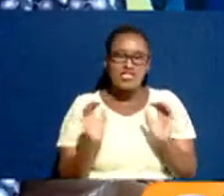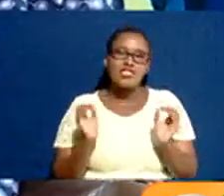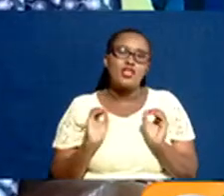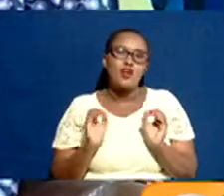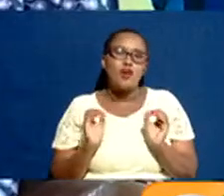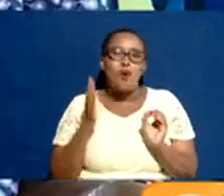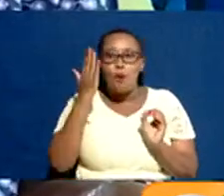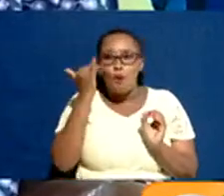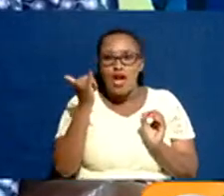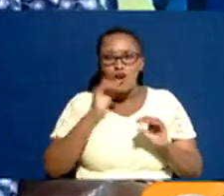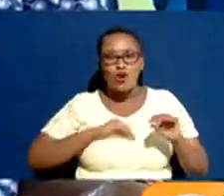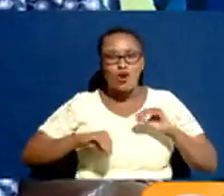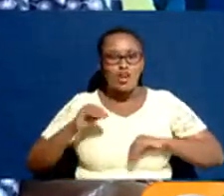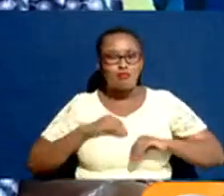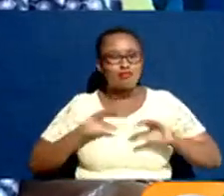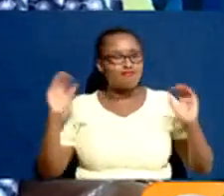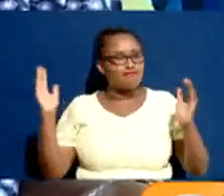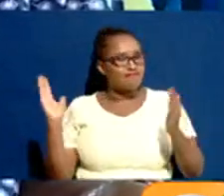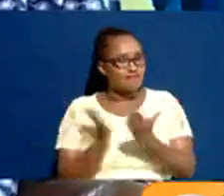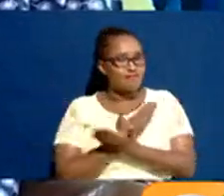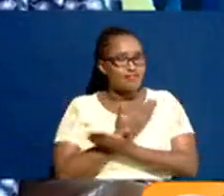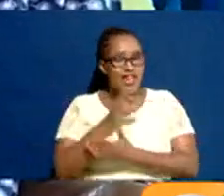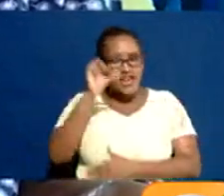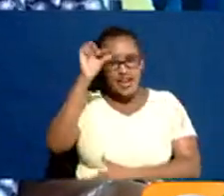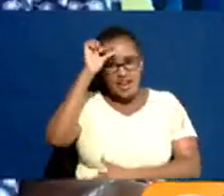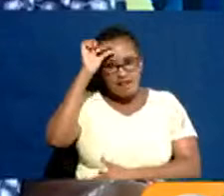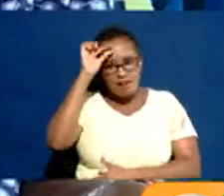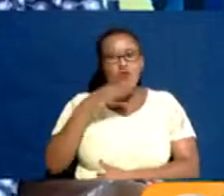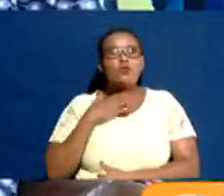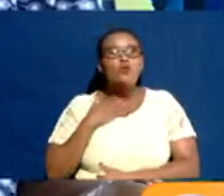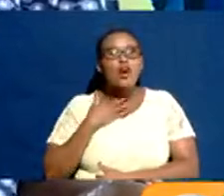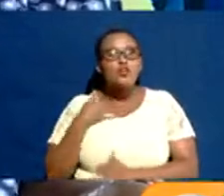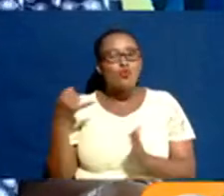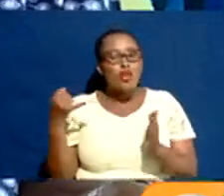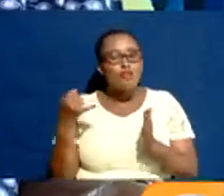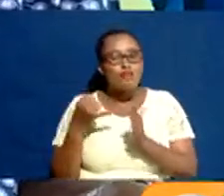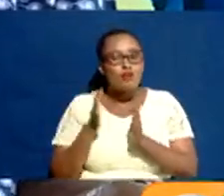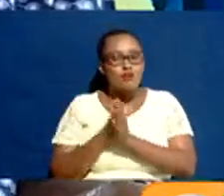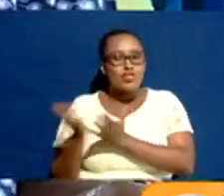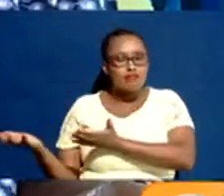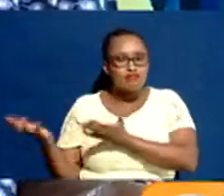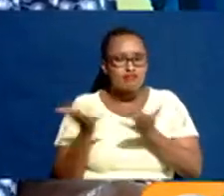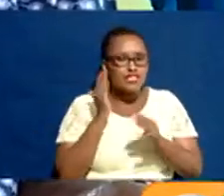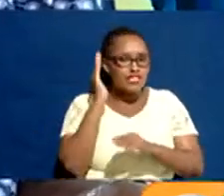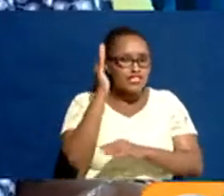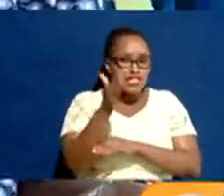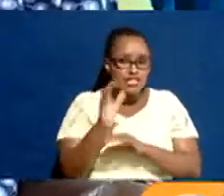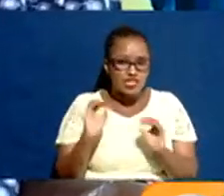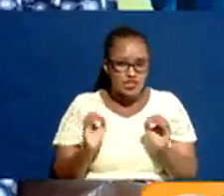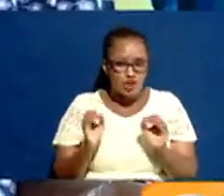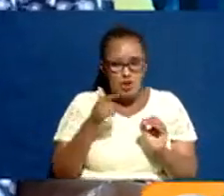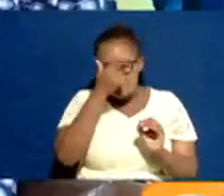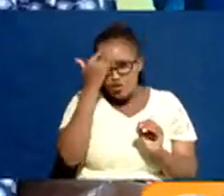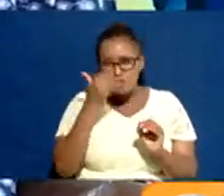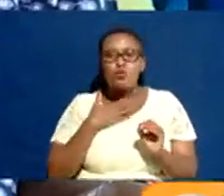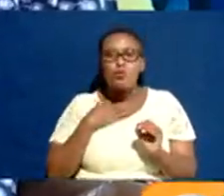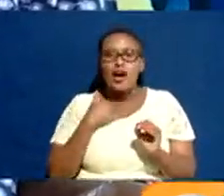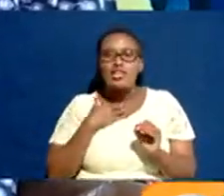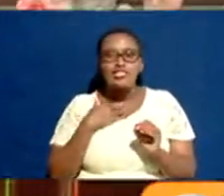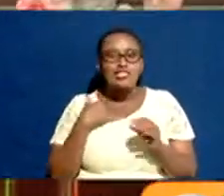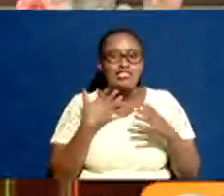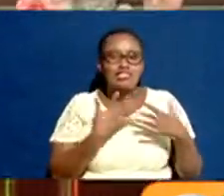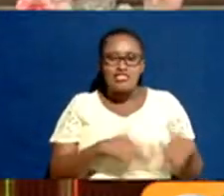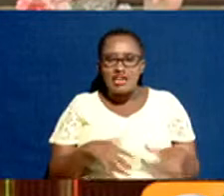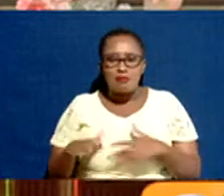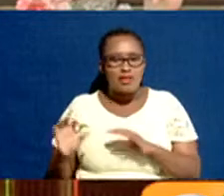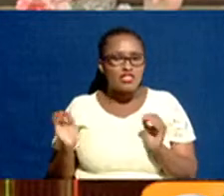don't want corruption. And the government doesn't want to get involved in importation directly because we don't want scandals. We don't want people